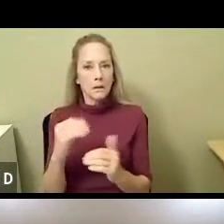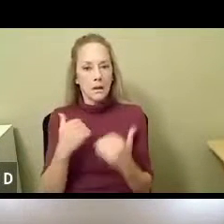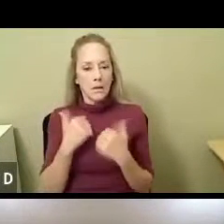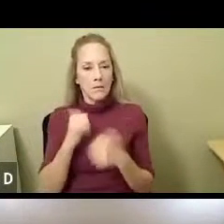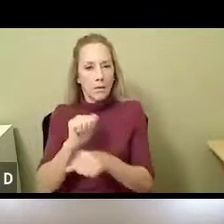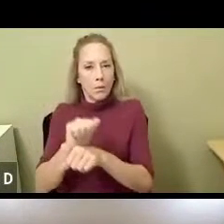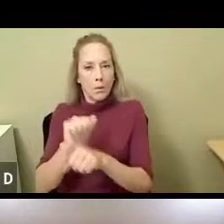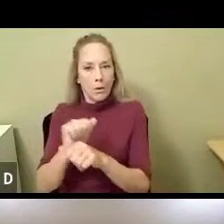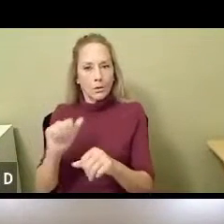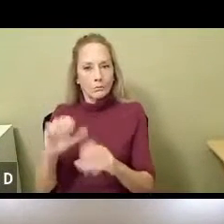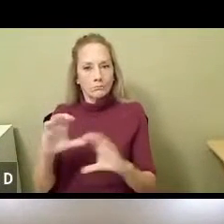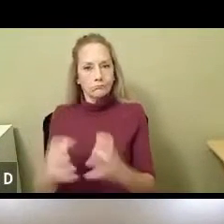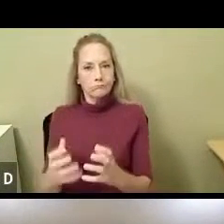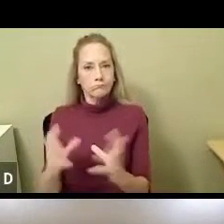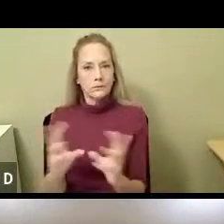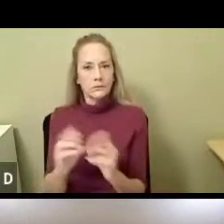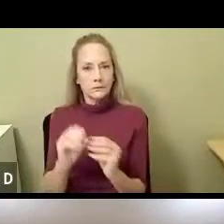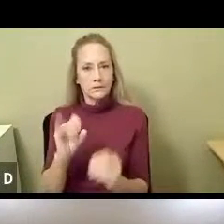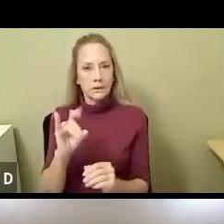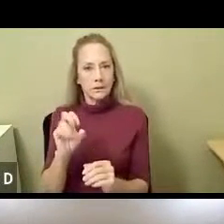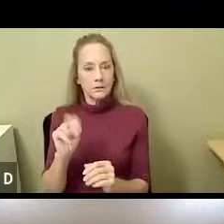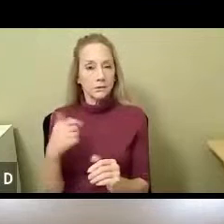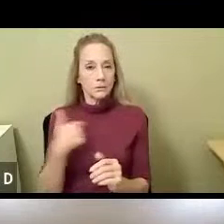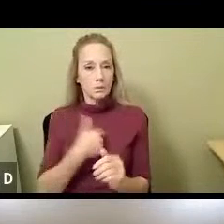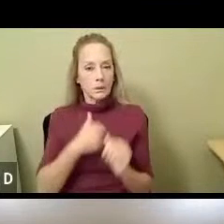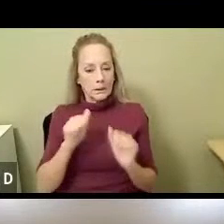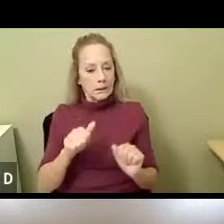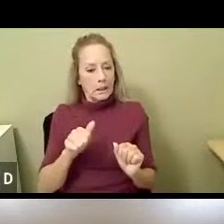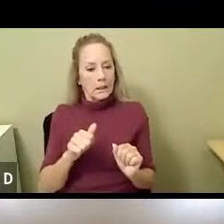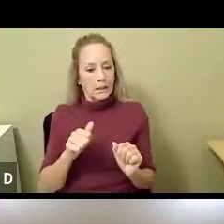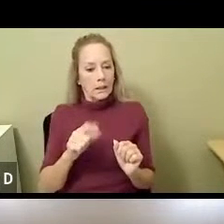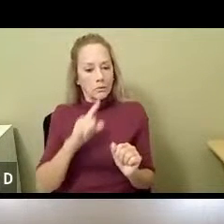thing we could do is be very intentional and have,